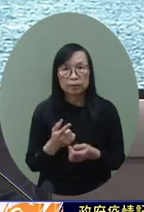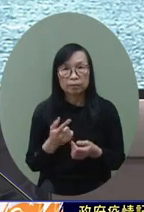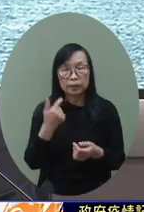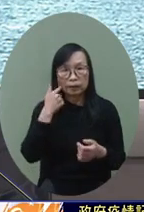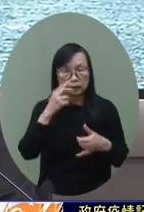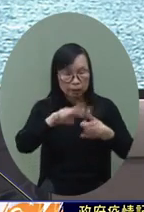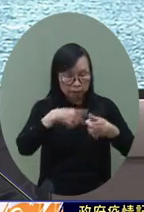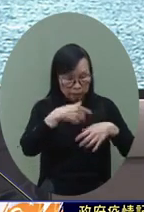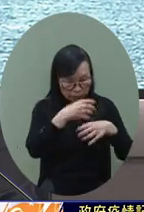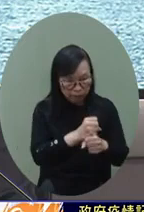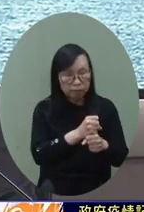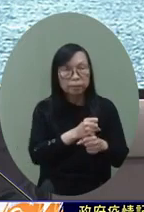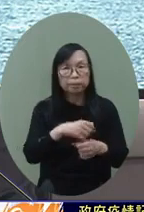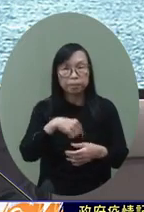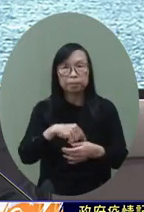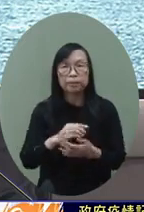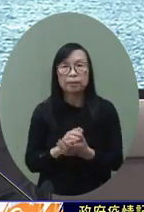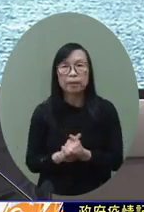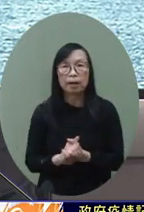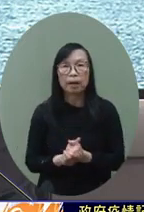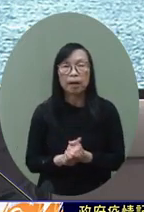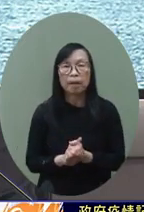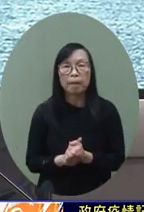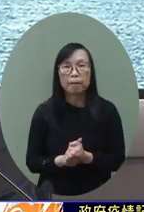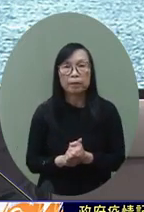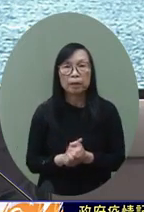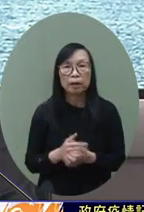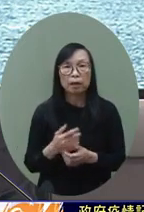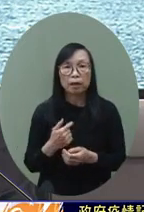we have checked the number of or the percentage of